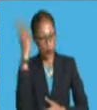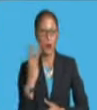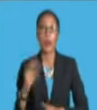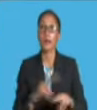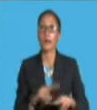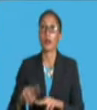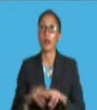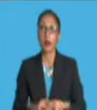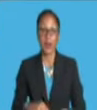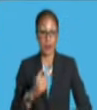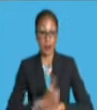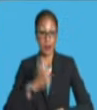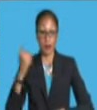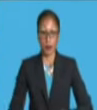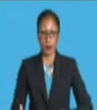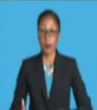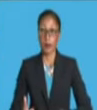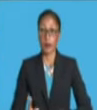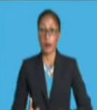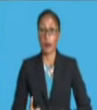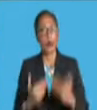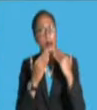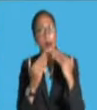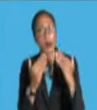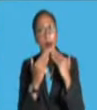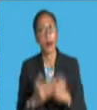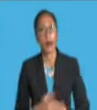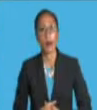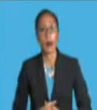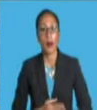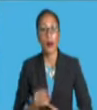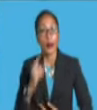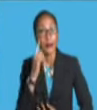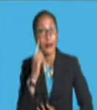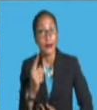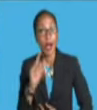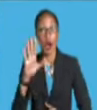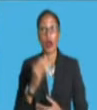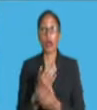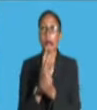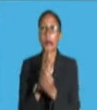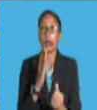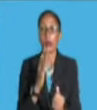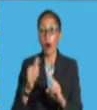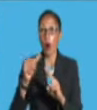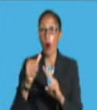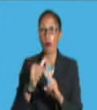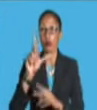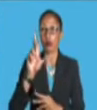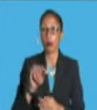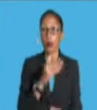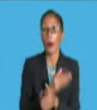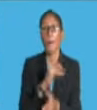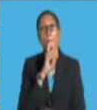Fiji. The government is also to be thanked for recognizing your talent and also for fulfilling